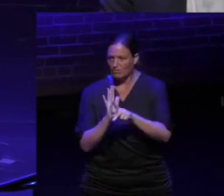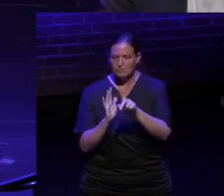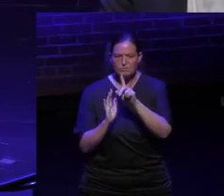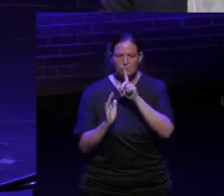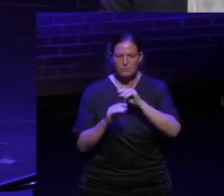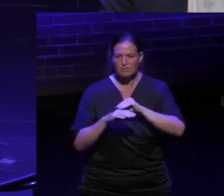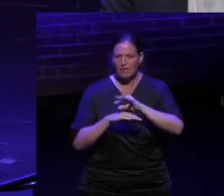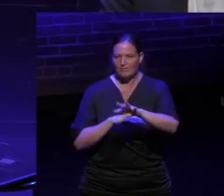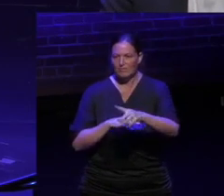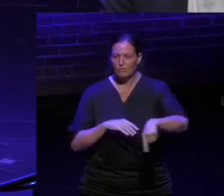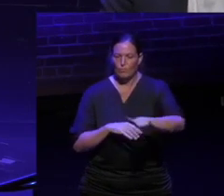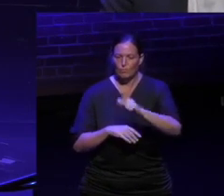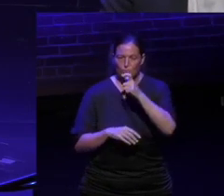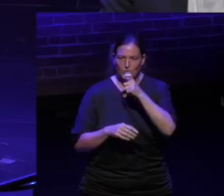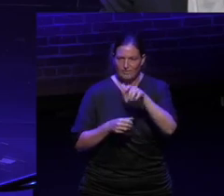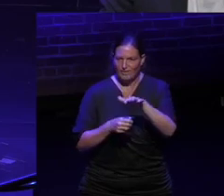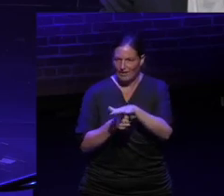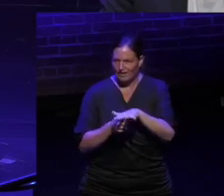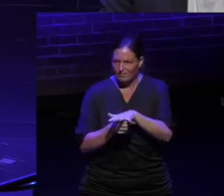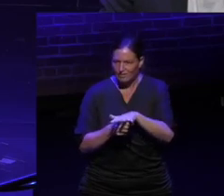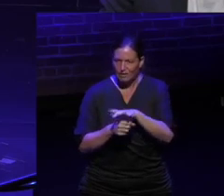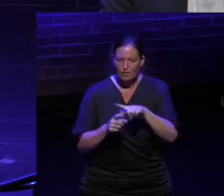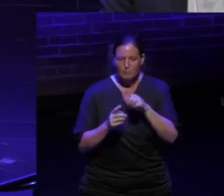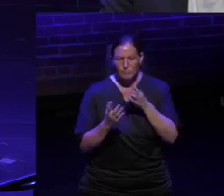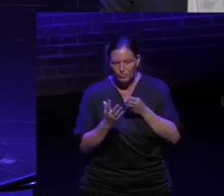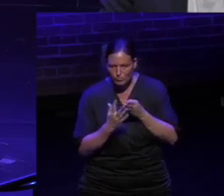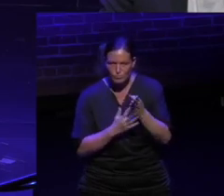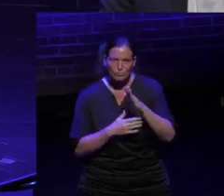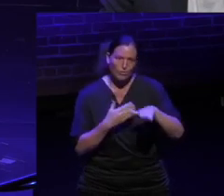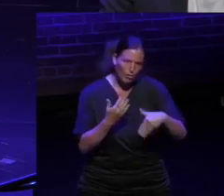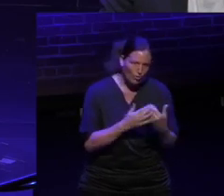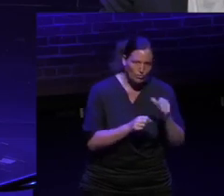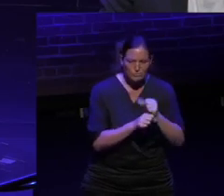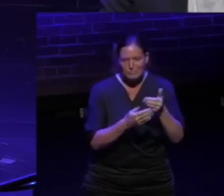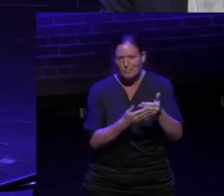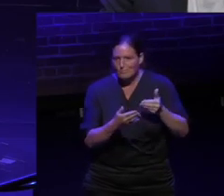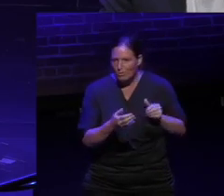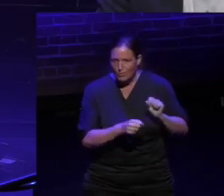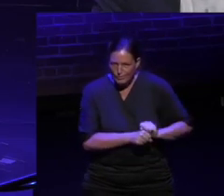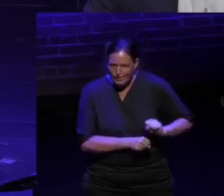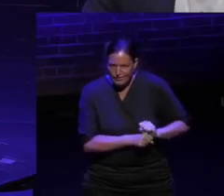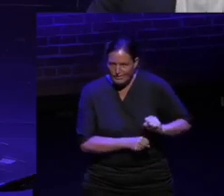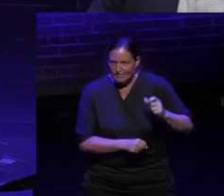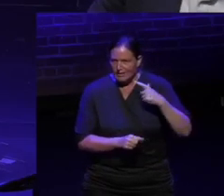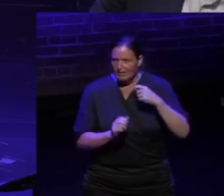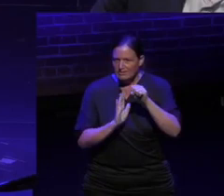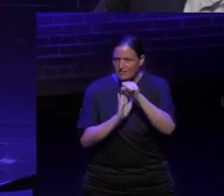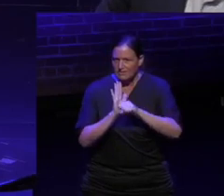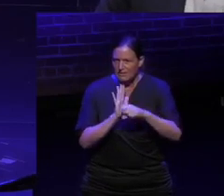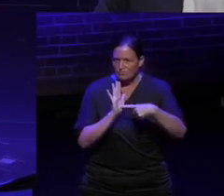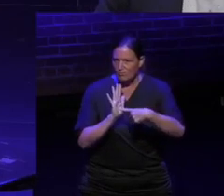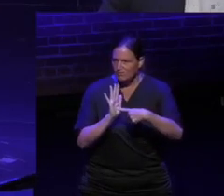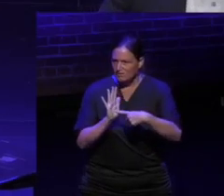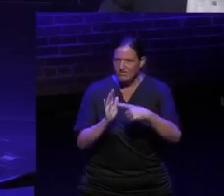to the needs of our residents. But throughout my career, prior to getting elected as a state representative, I did some